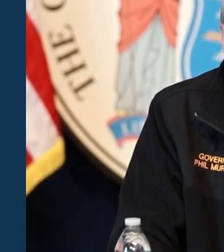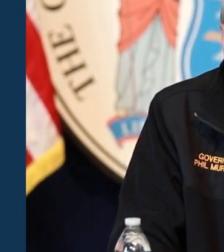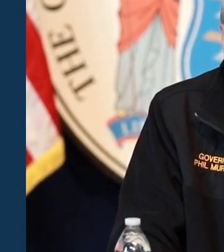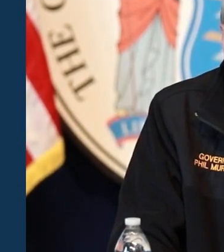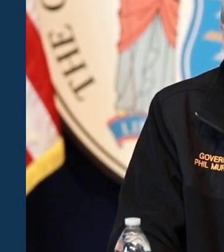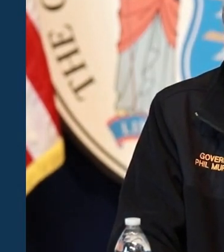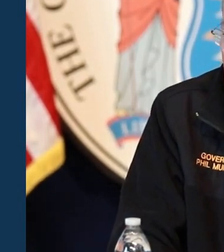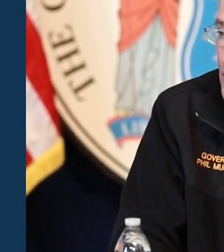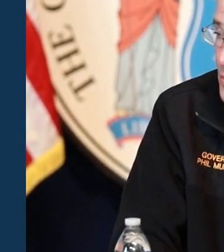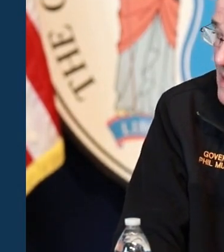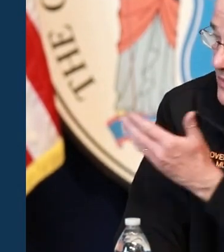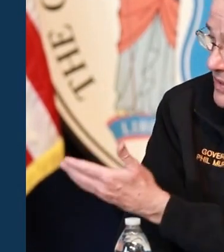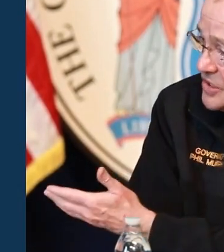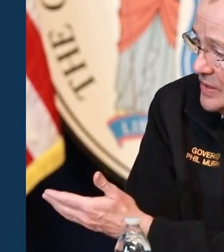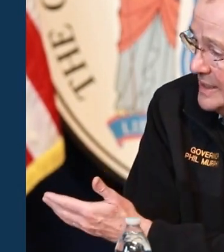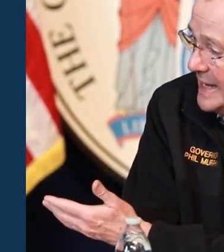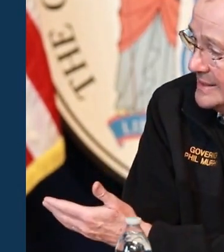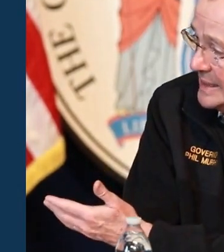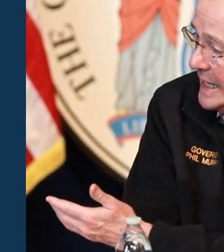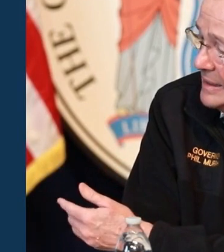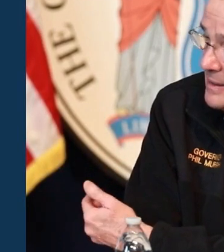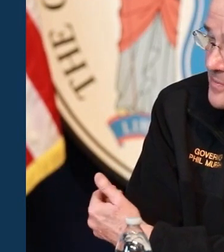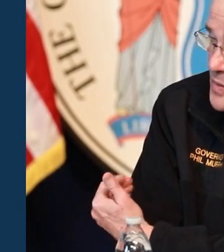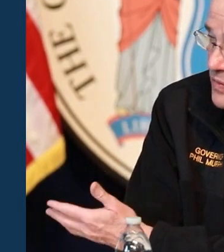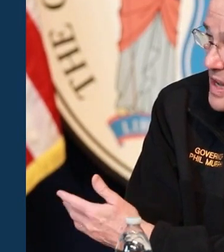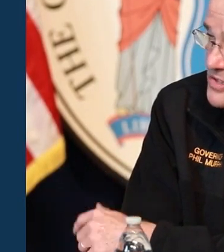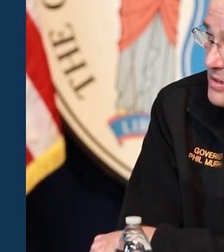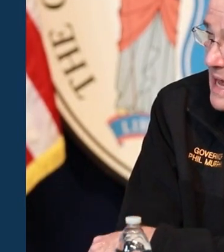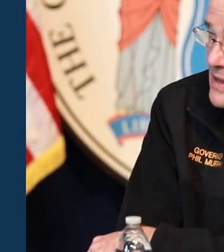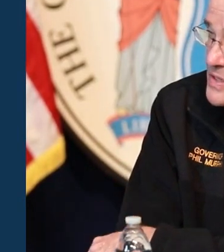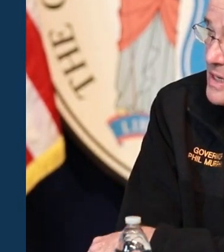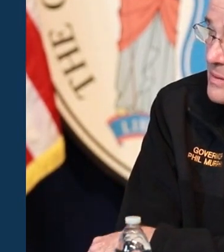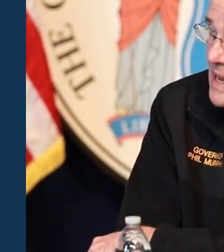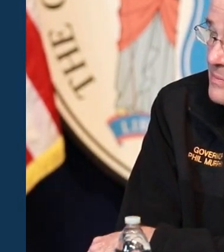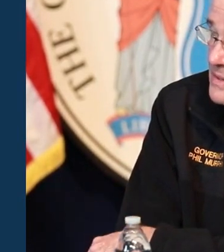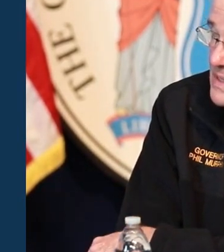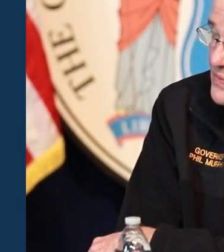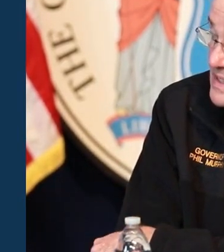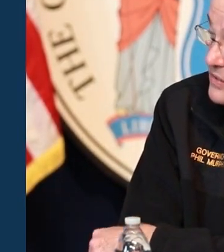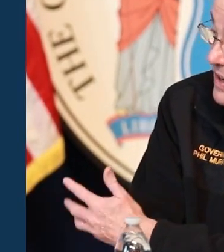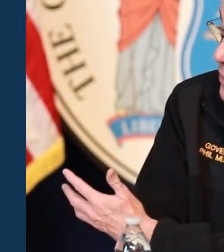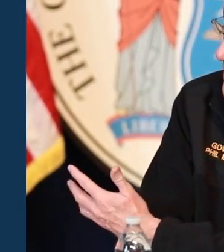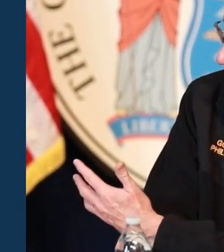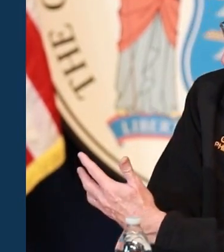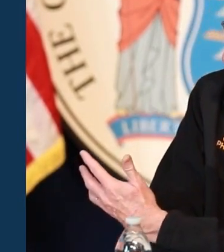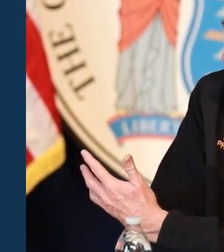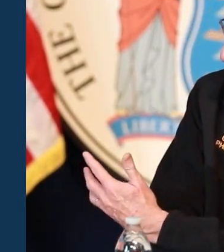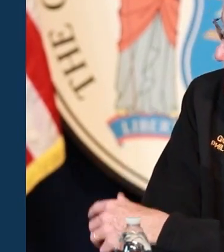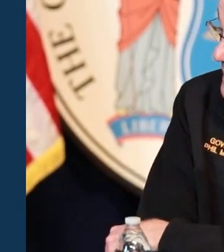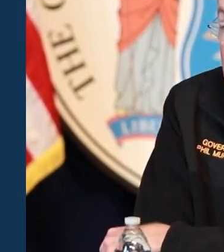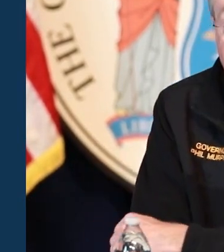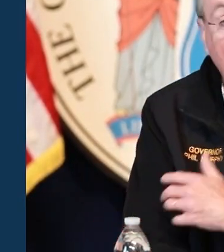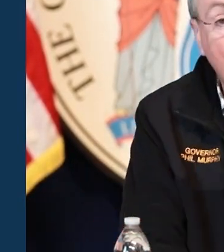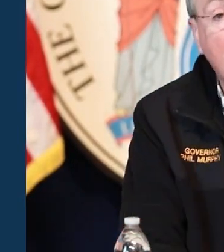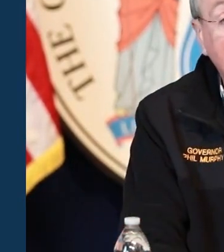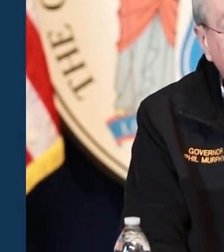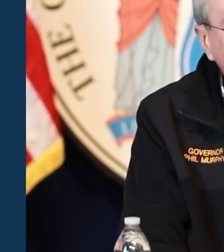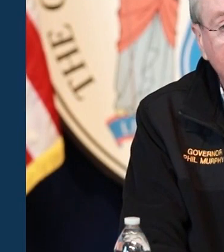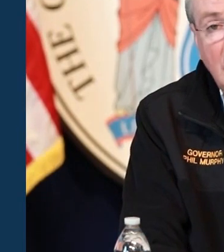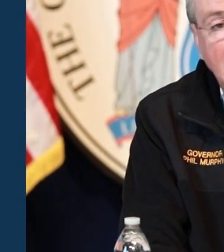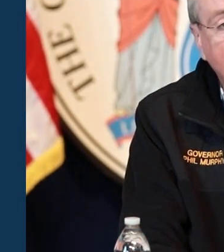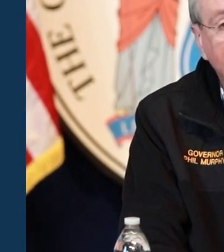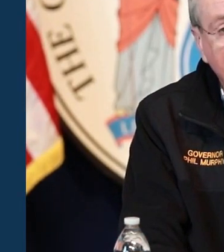sadly. Because the folks we're announcing, Judy and Ed, today, who have lost their lives, may have been infected several weeks ago. So